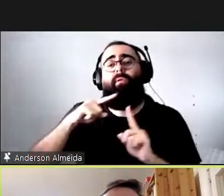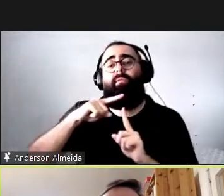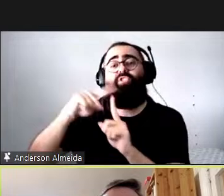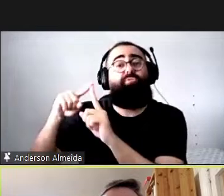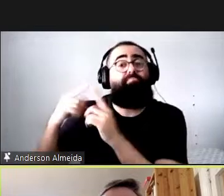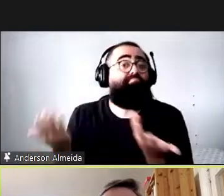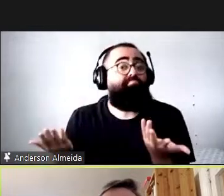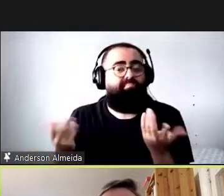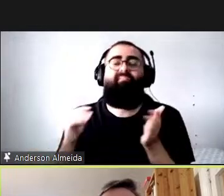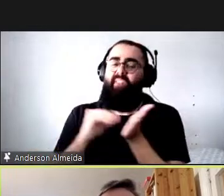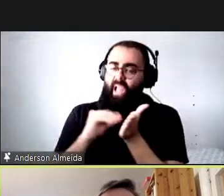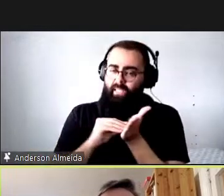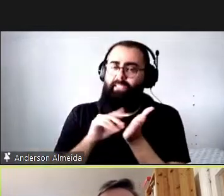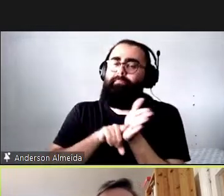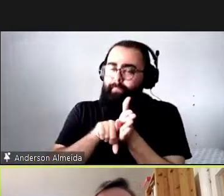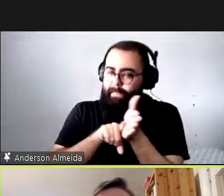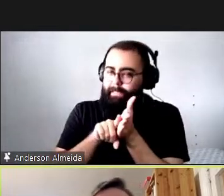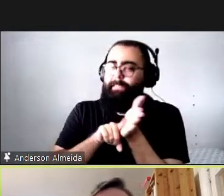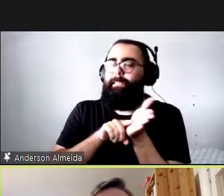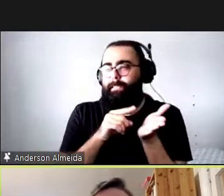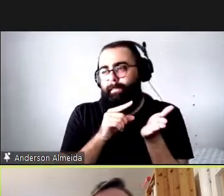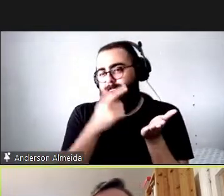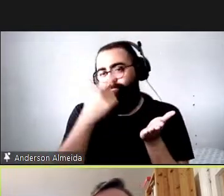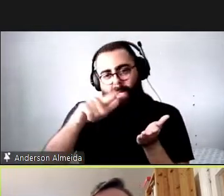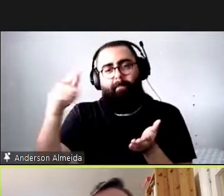We know in spoken language